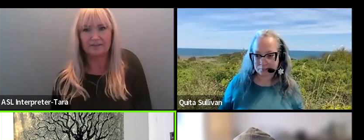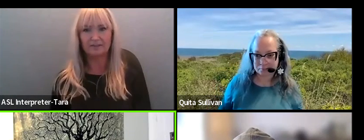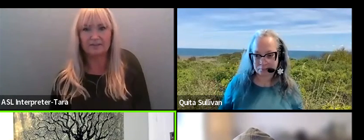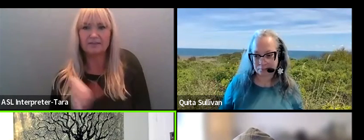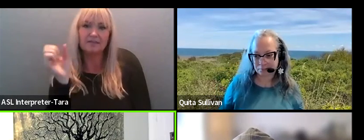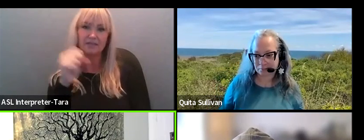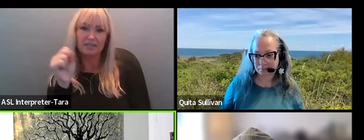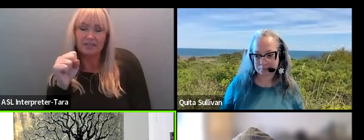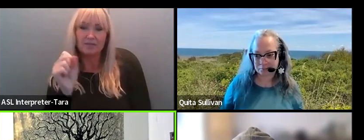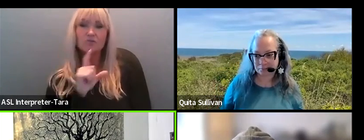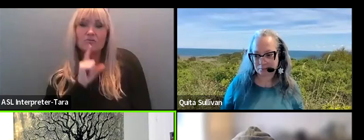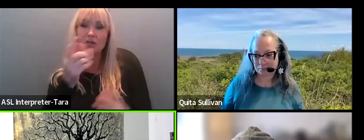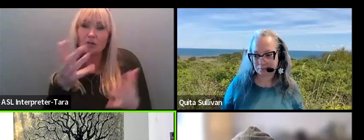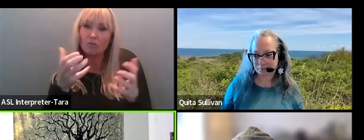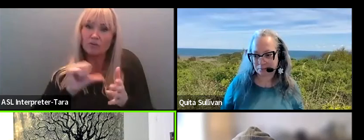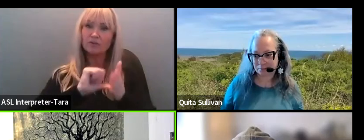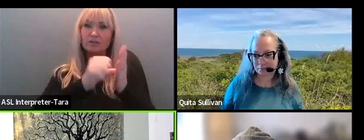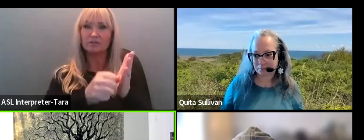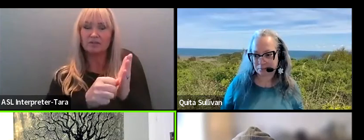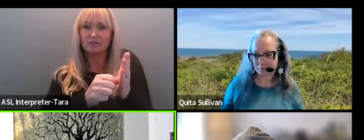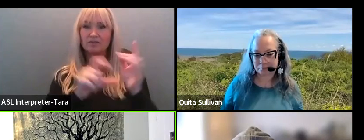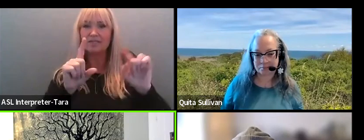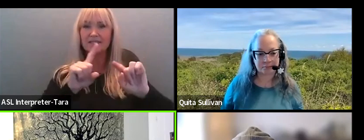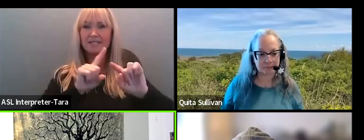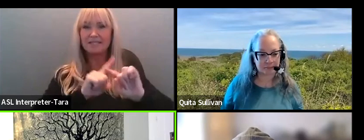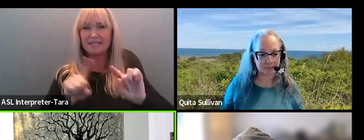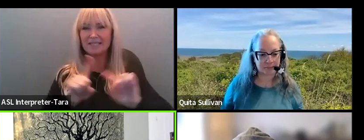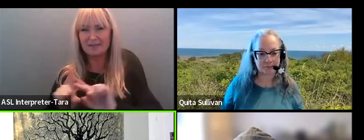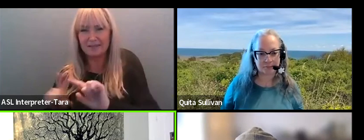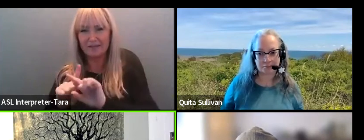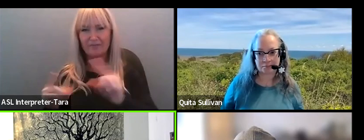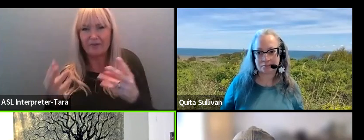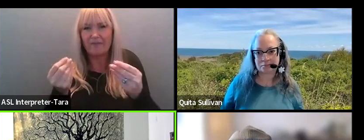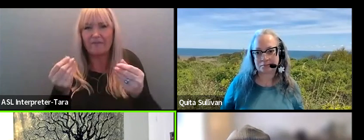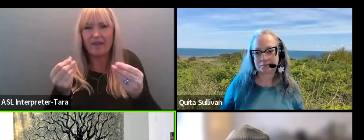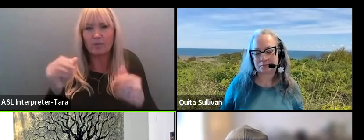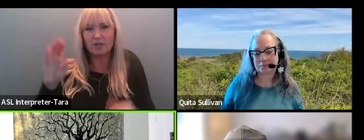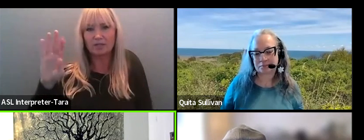we really wanted to highlight like different fabrics, for example,